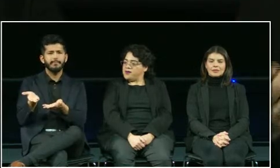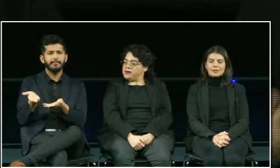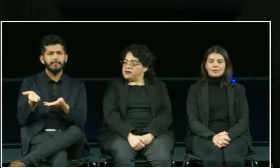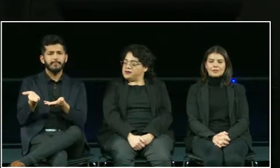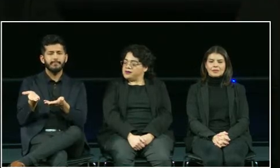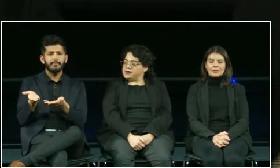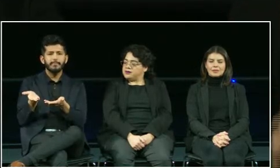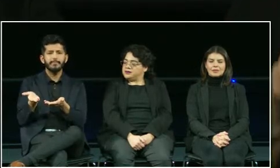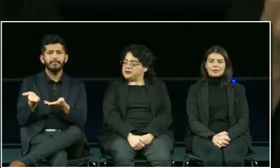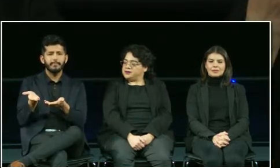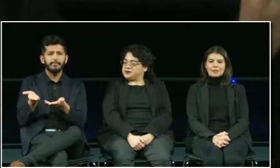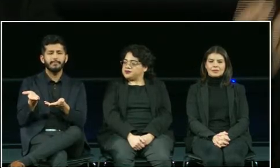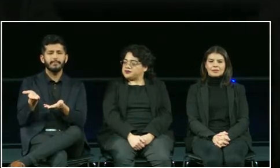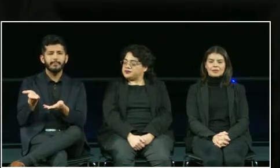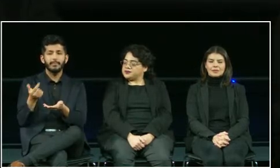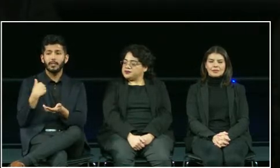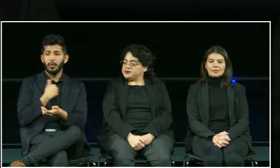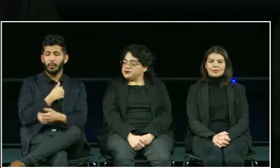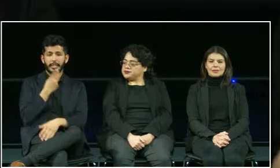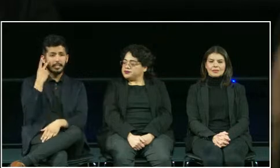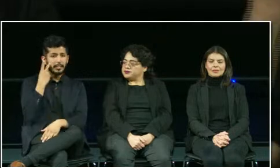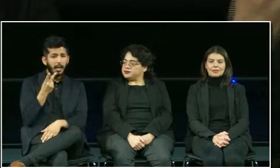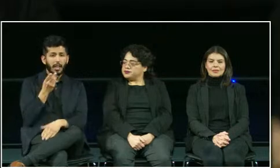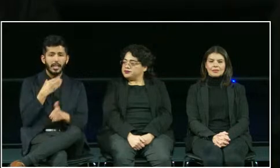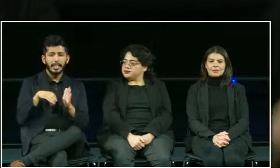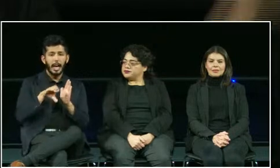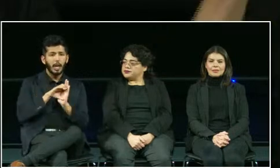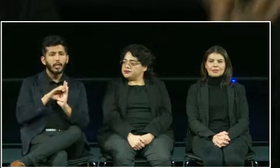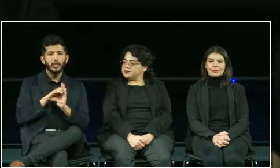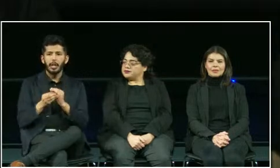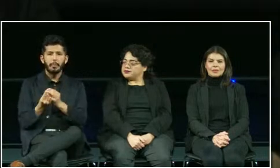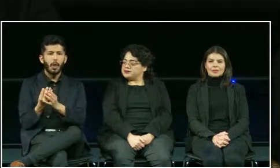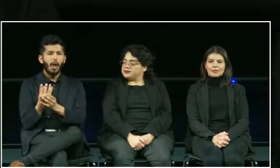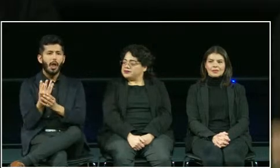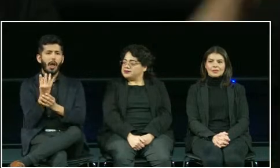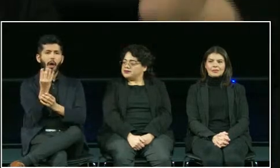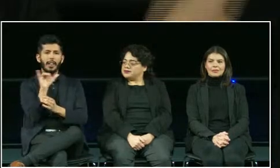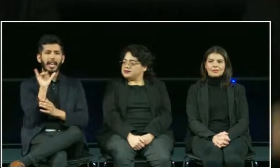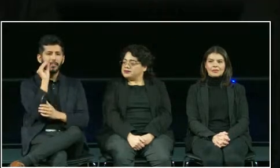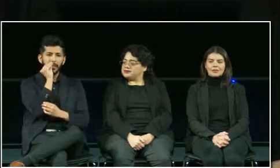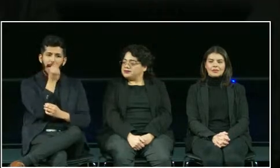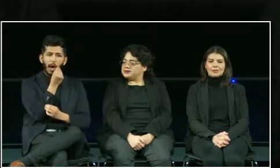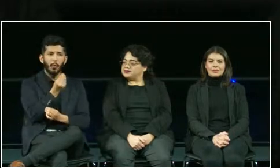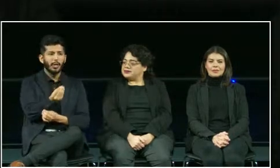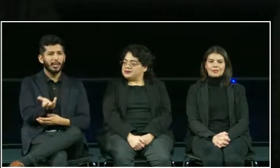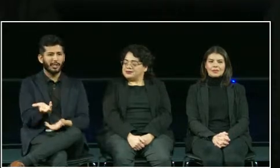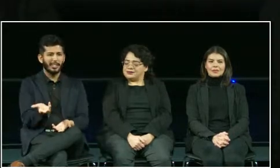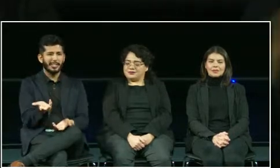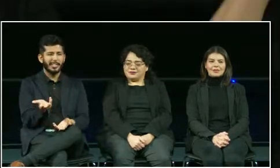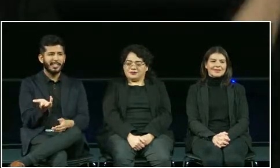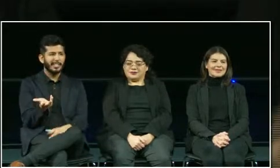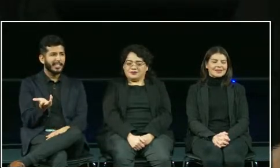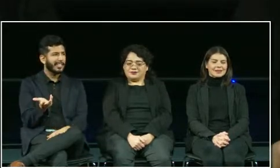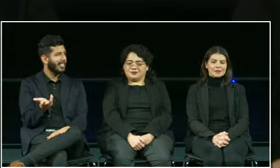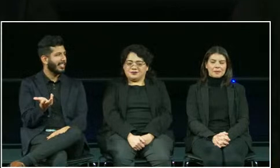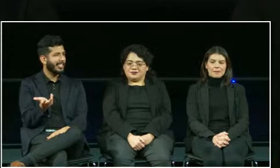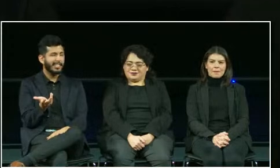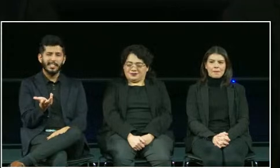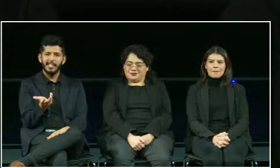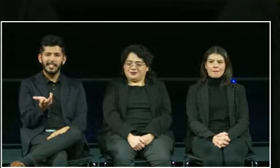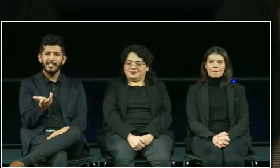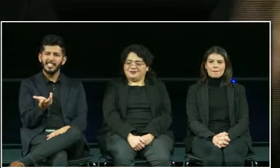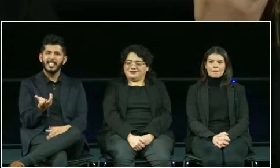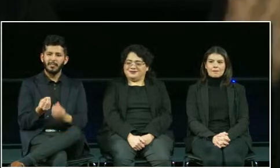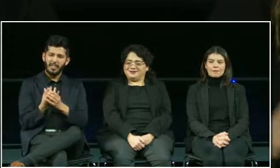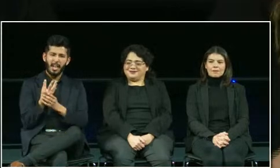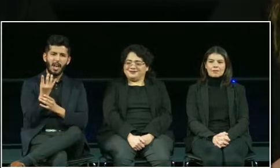we saw the character coming up like flowers, not like coming down into the